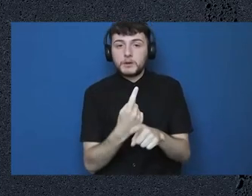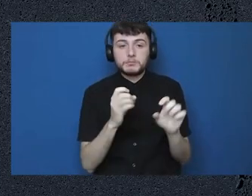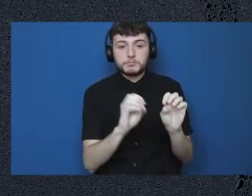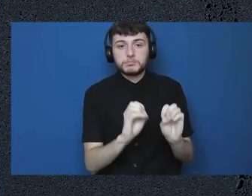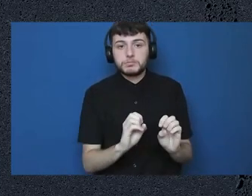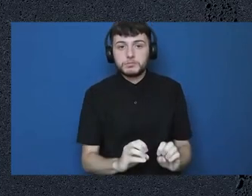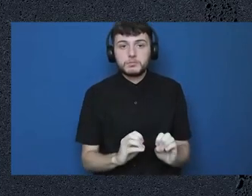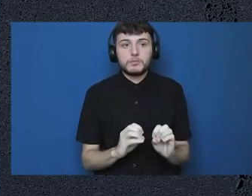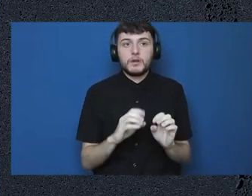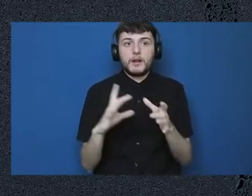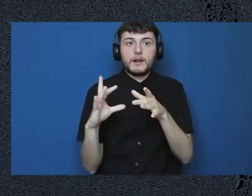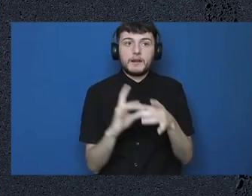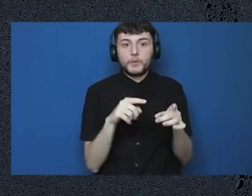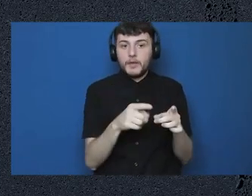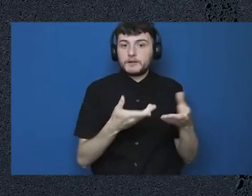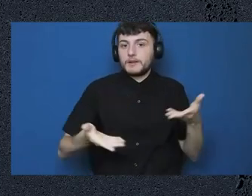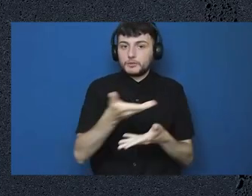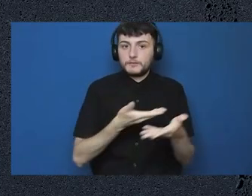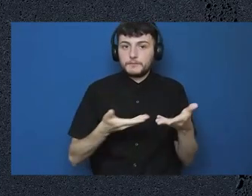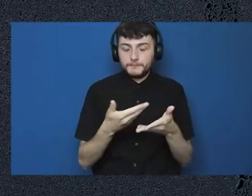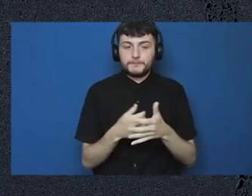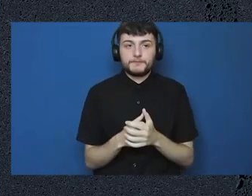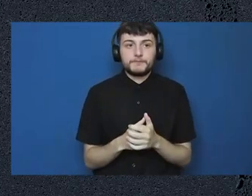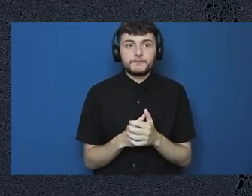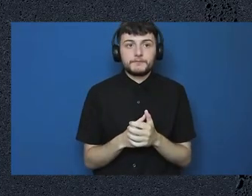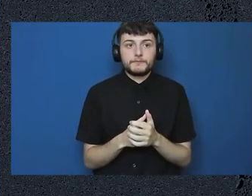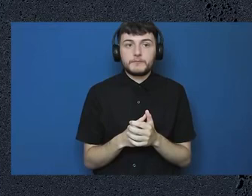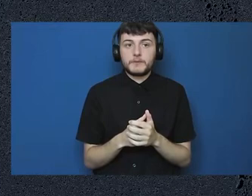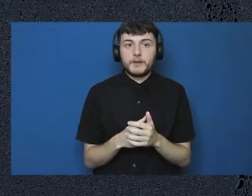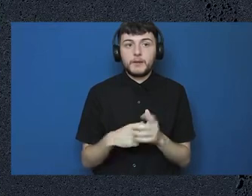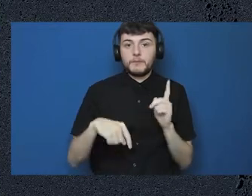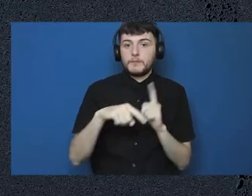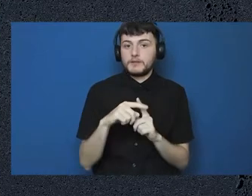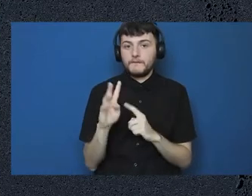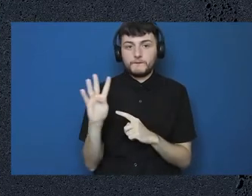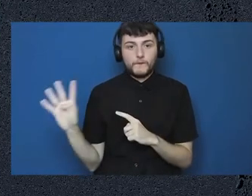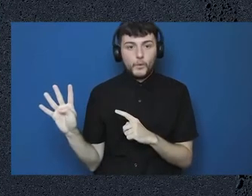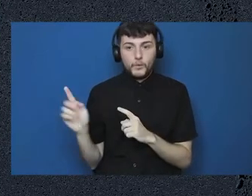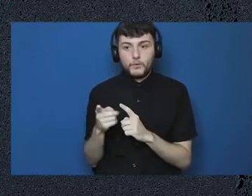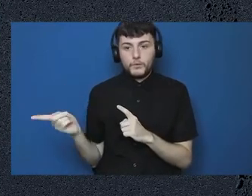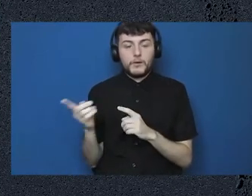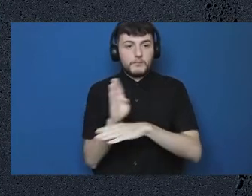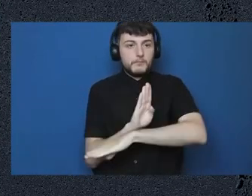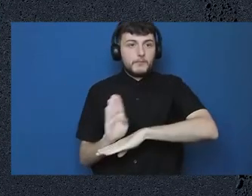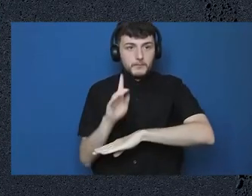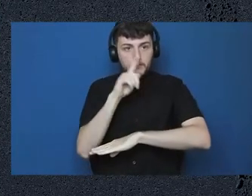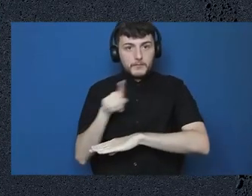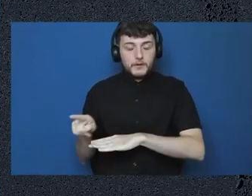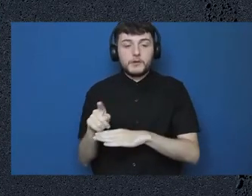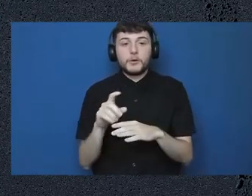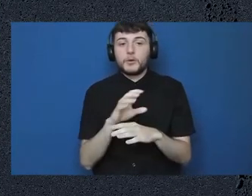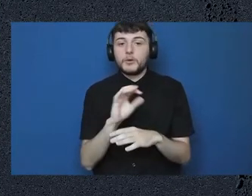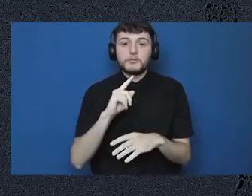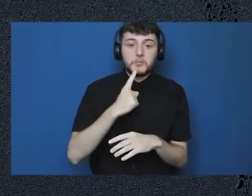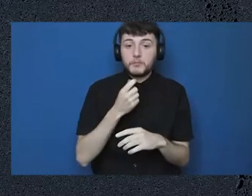to the discussion and to our four fantastic panellists today. So don't be shy, please post your comments. And of course,